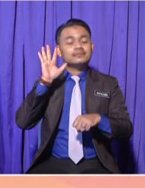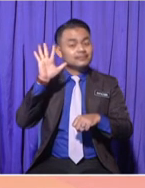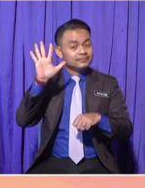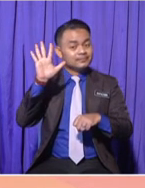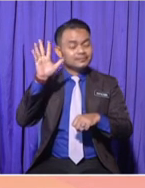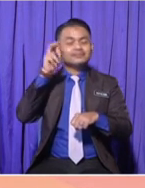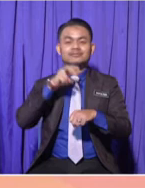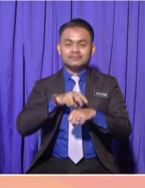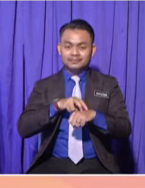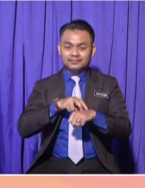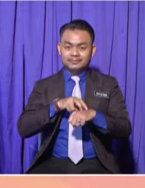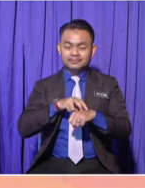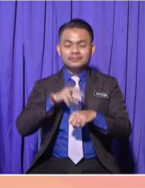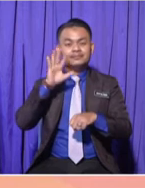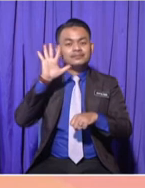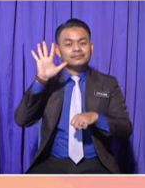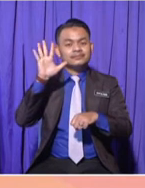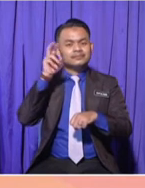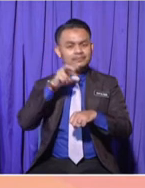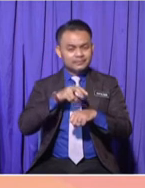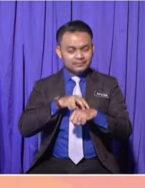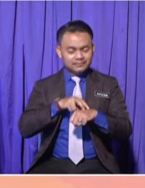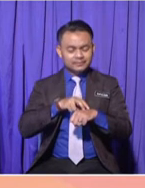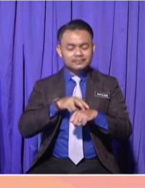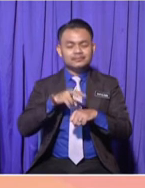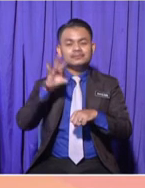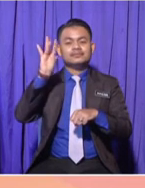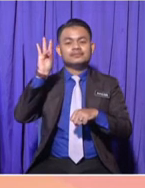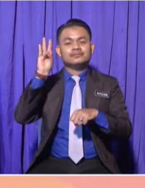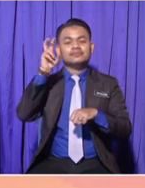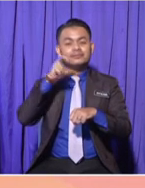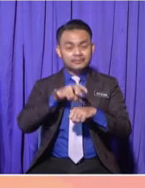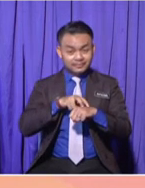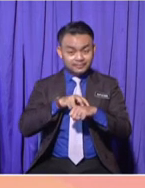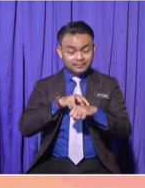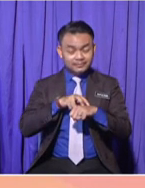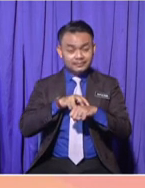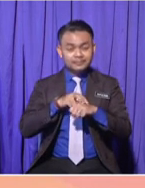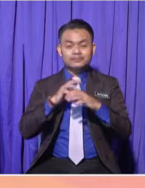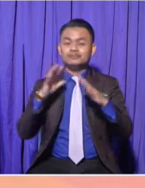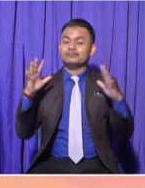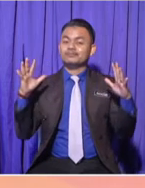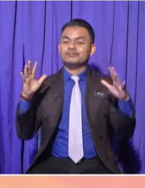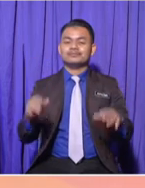5 potatoes, 6 potatoes, 7 potatoes more.